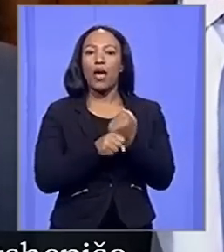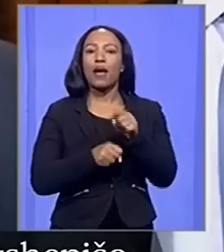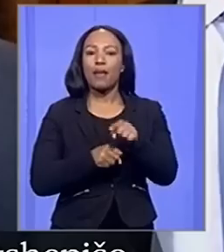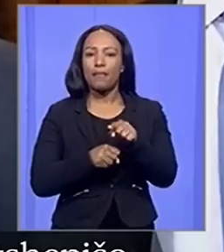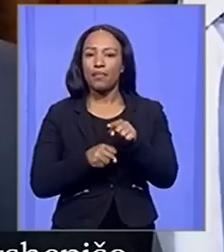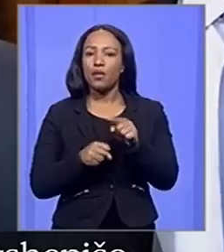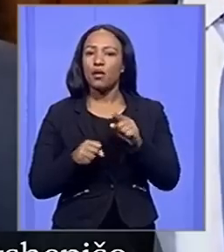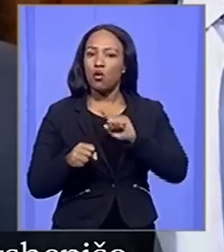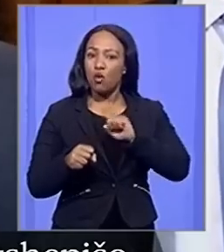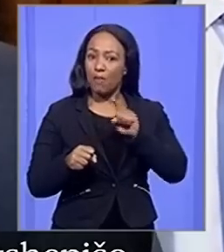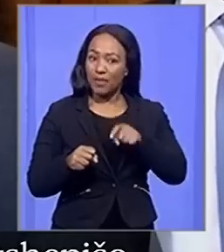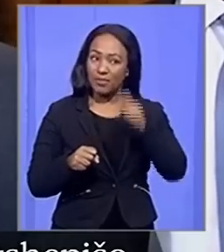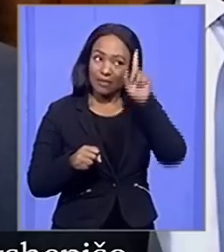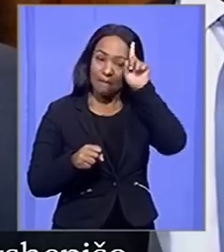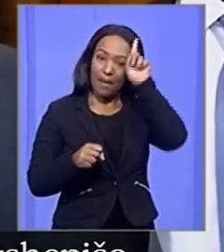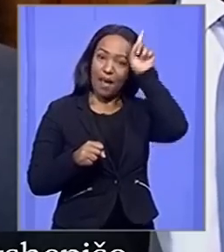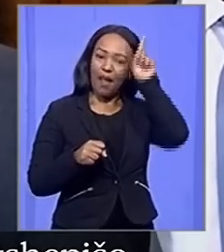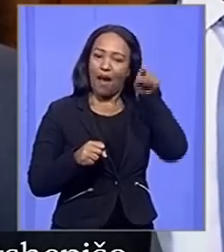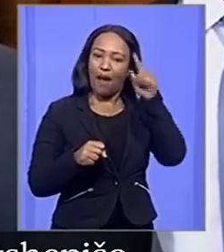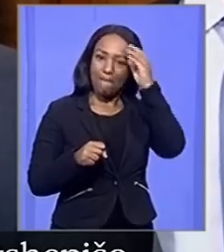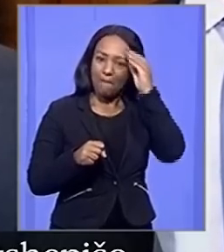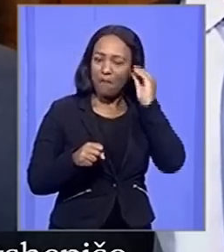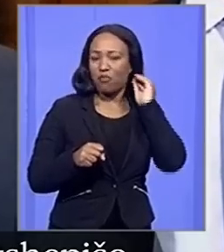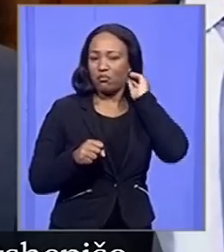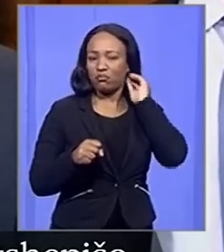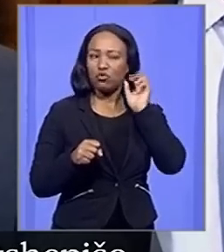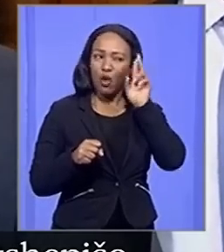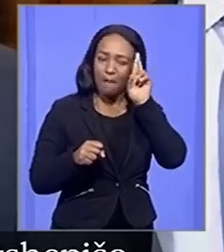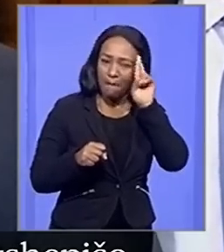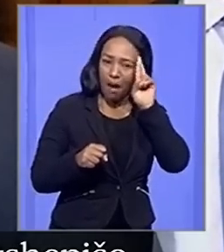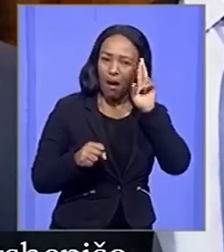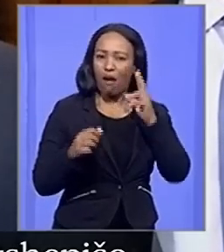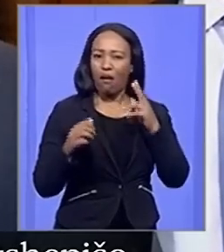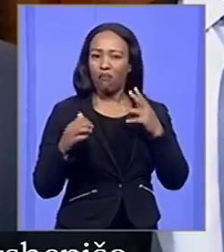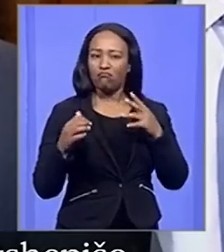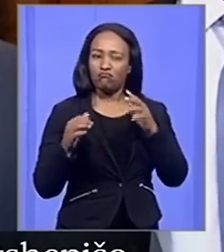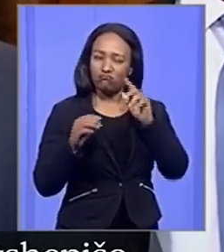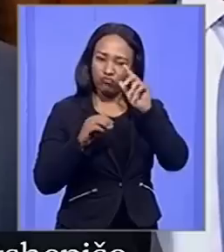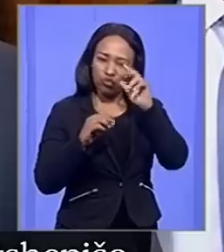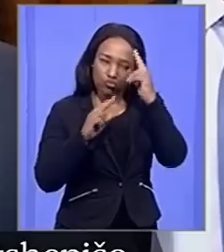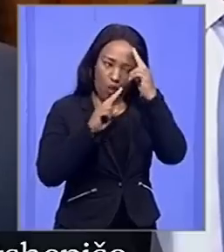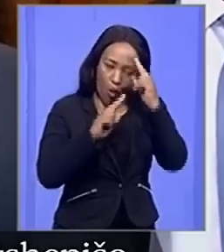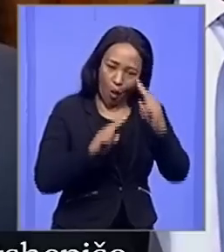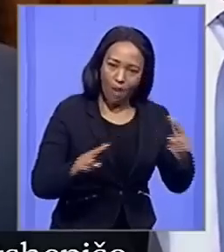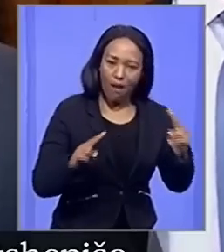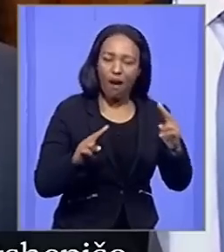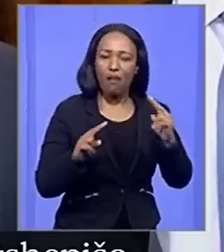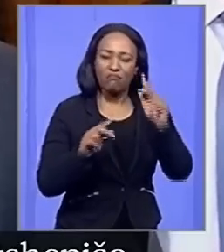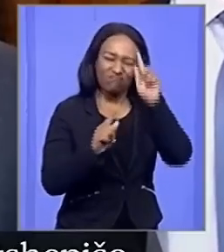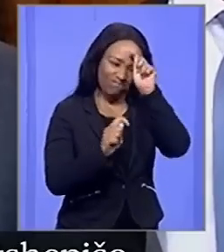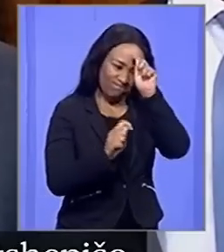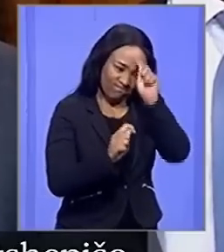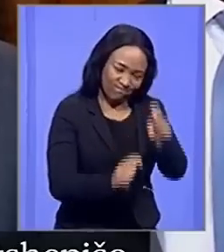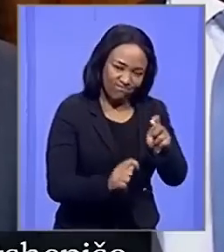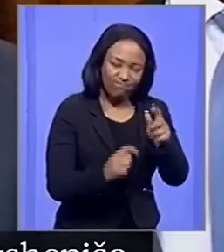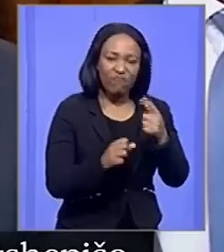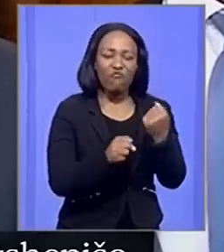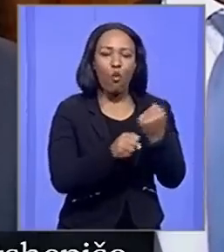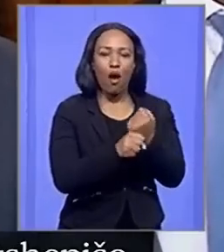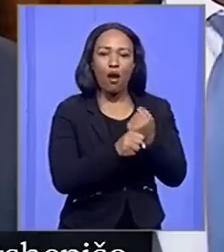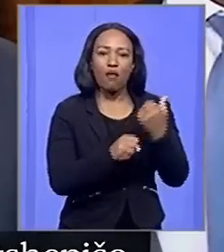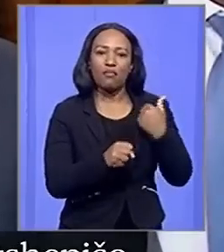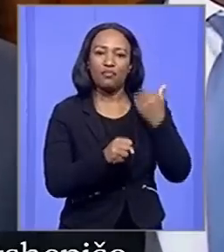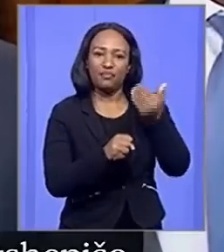advance Madiba's memory, to give honor to him in terms of the work that he did for our